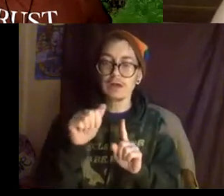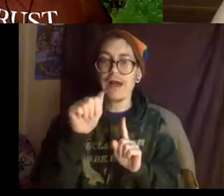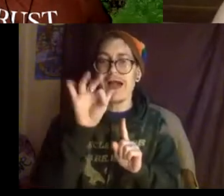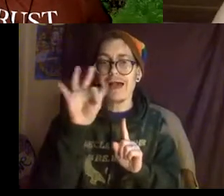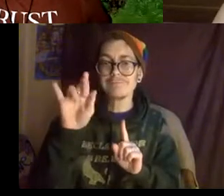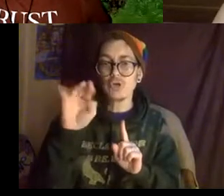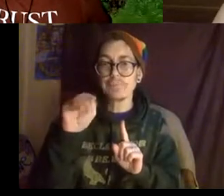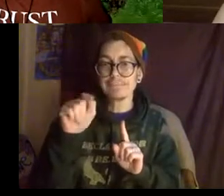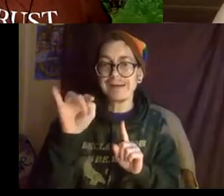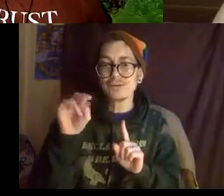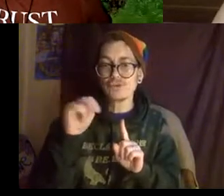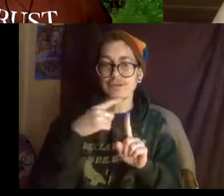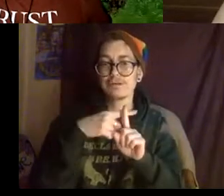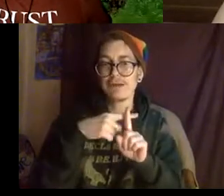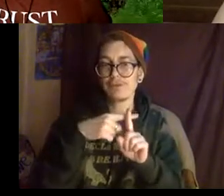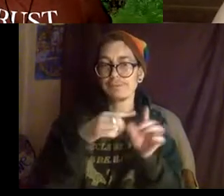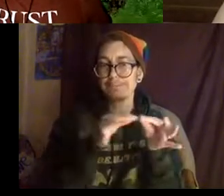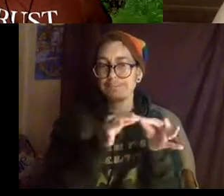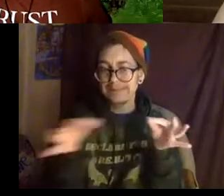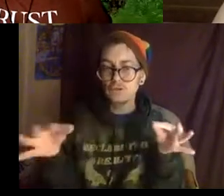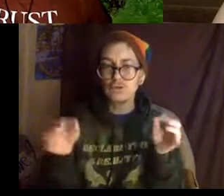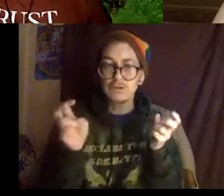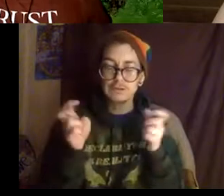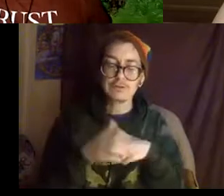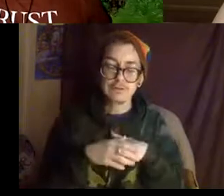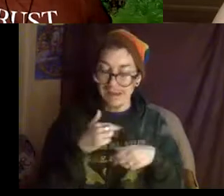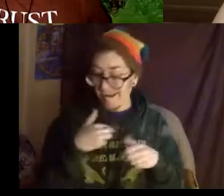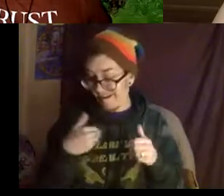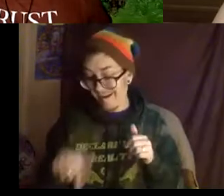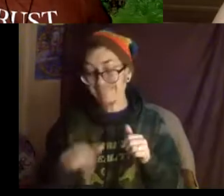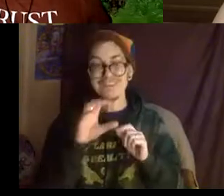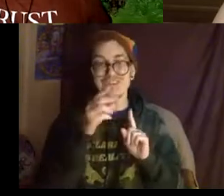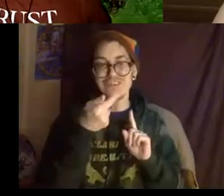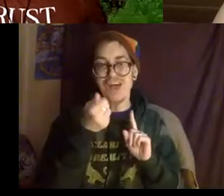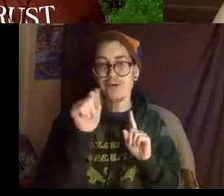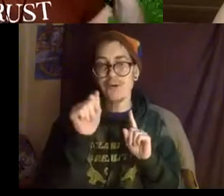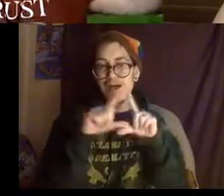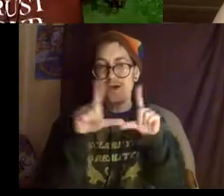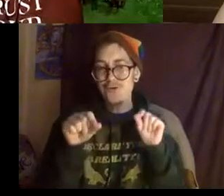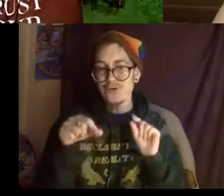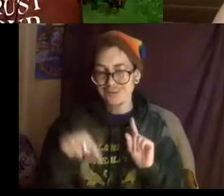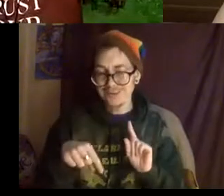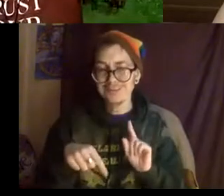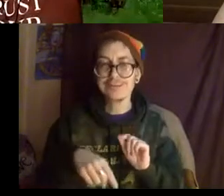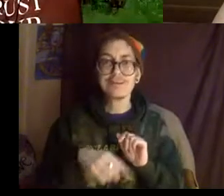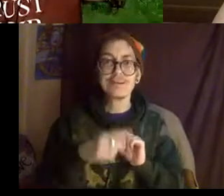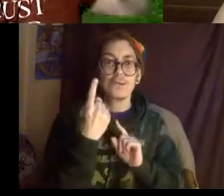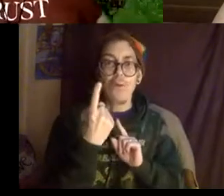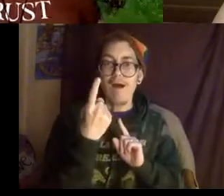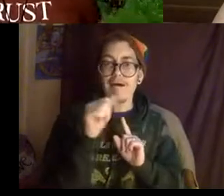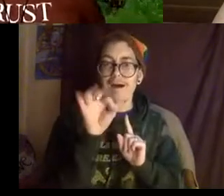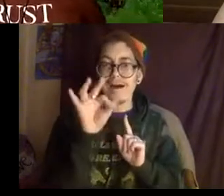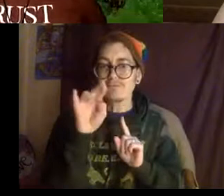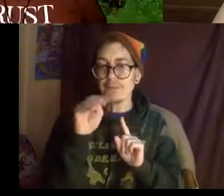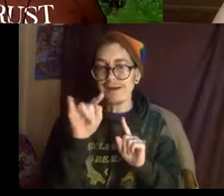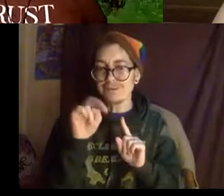One way is to work on affirmations and have affirmations ready. I have a chakra